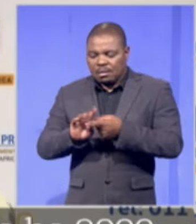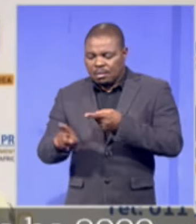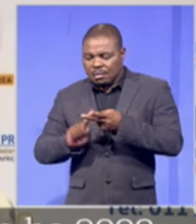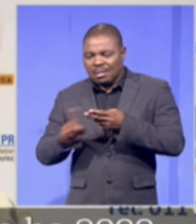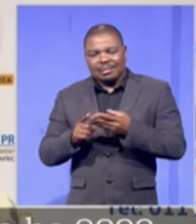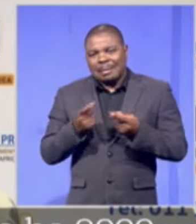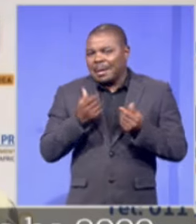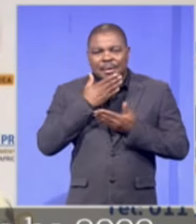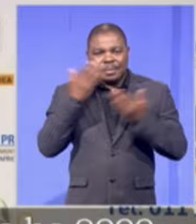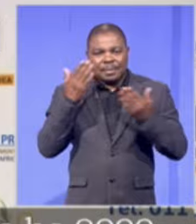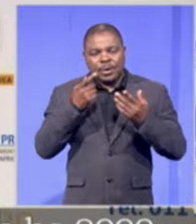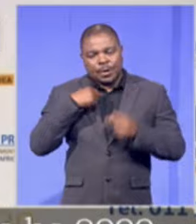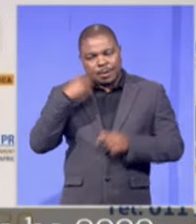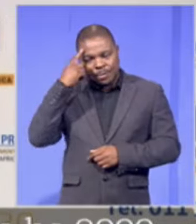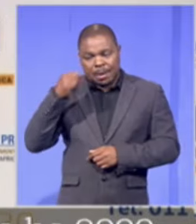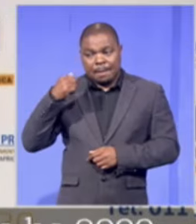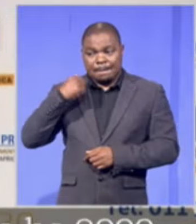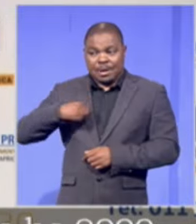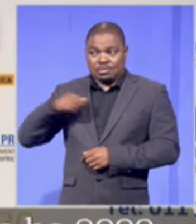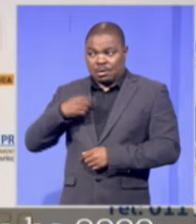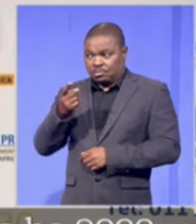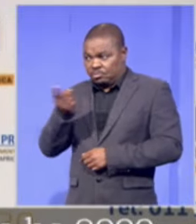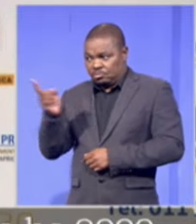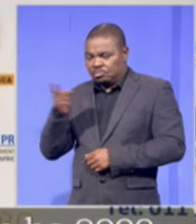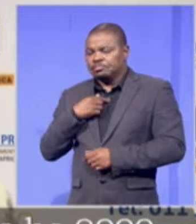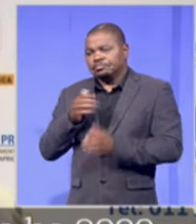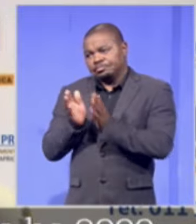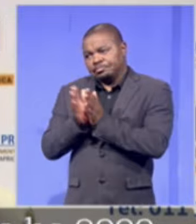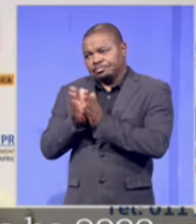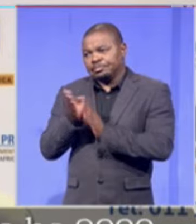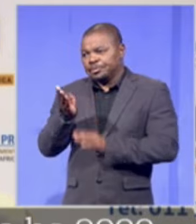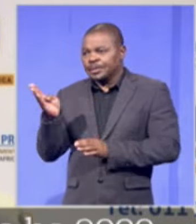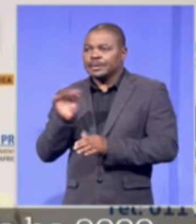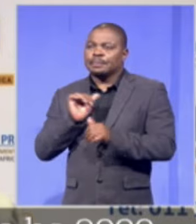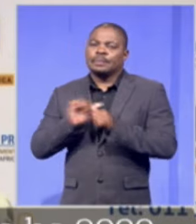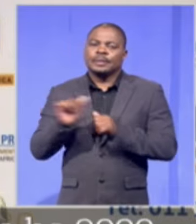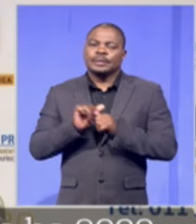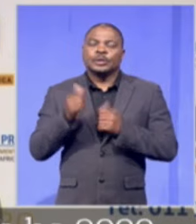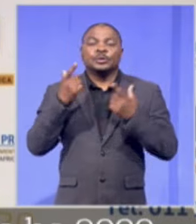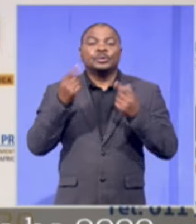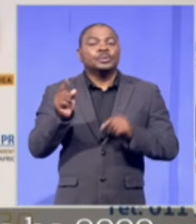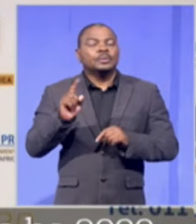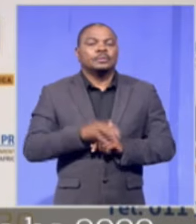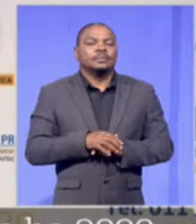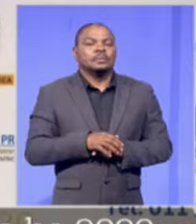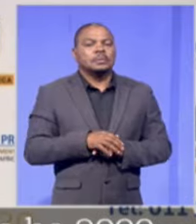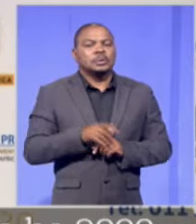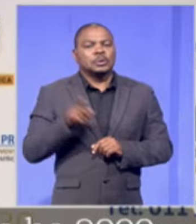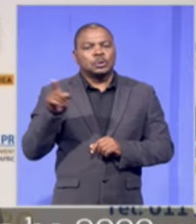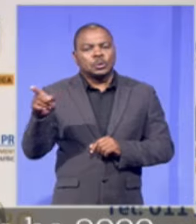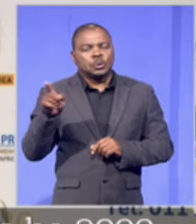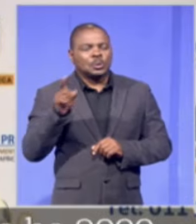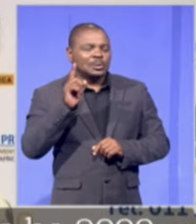leng go di masepala tša rena re kgopela hore ba shebe ebile ba